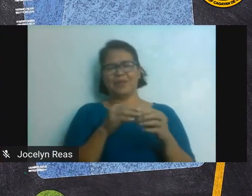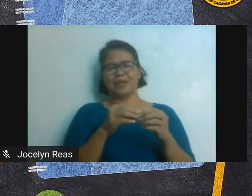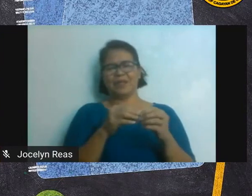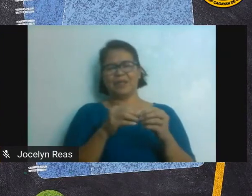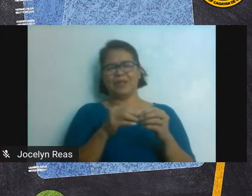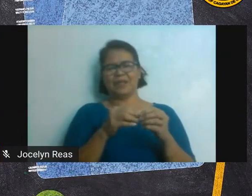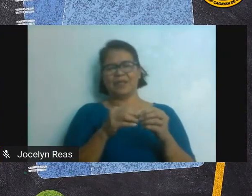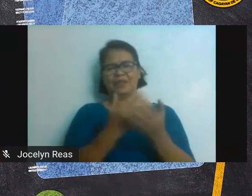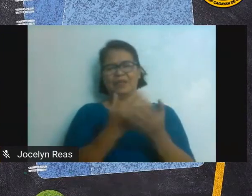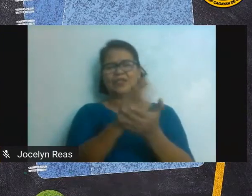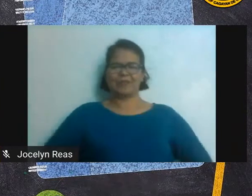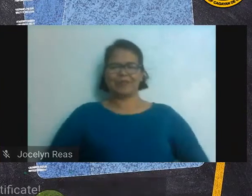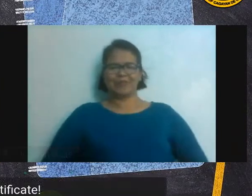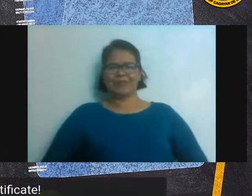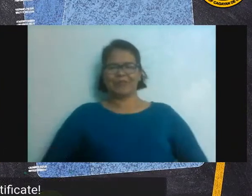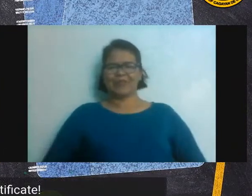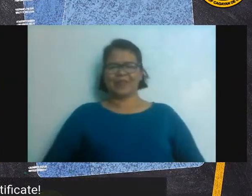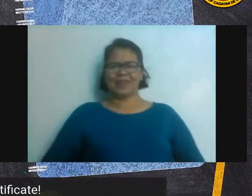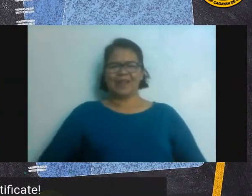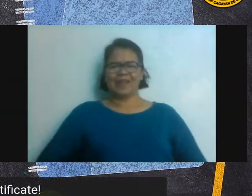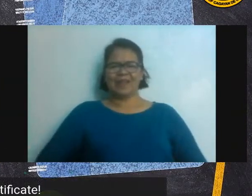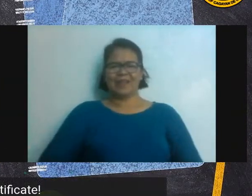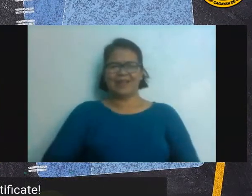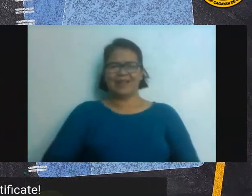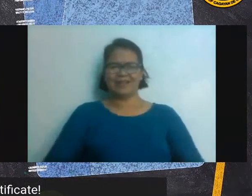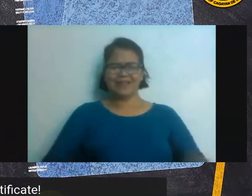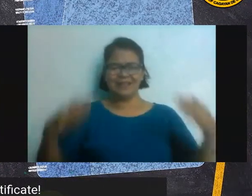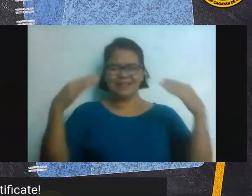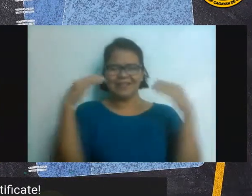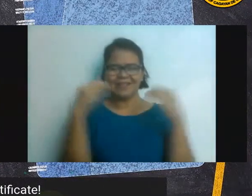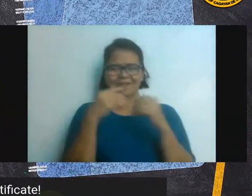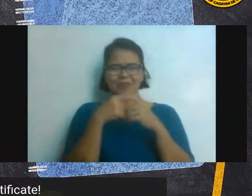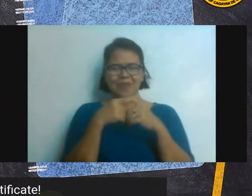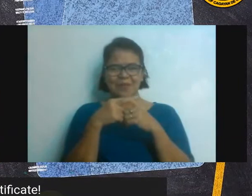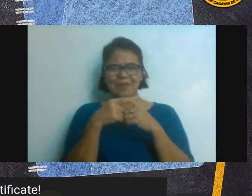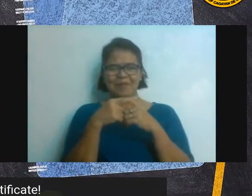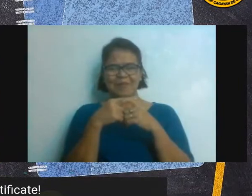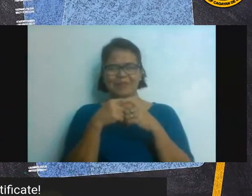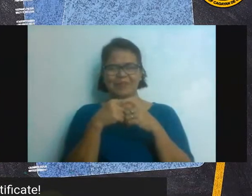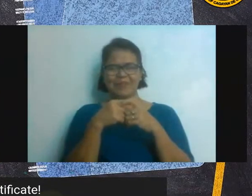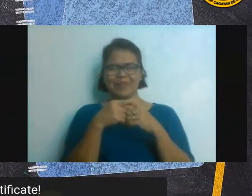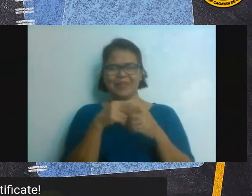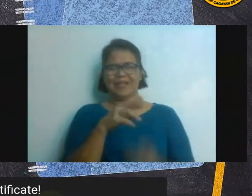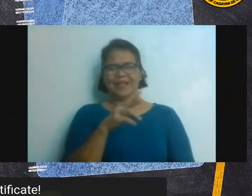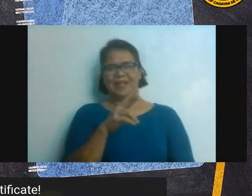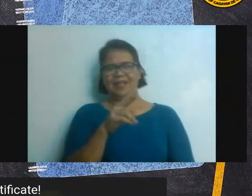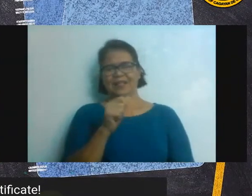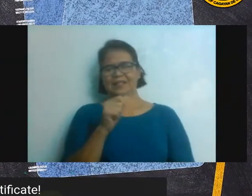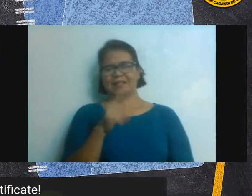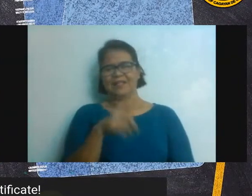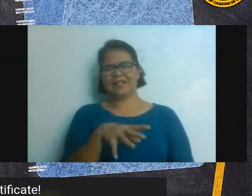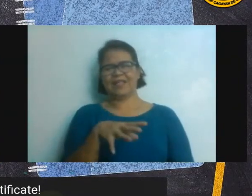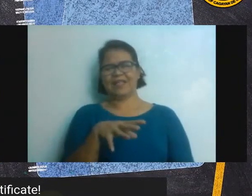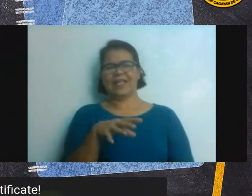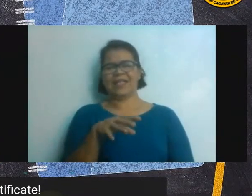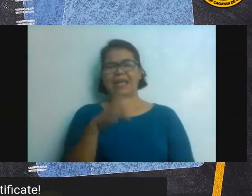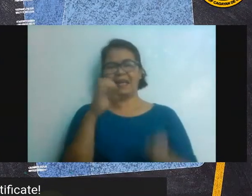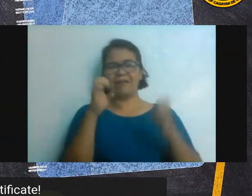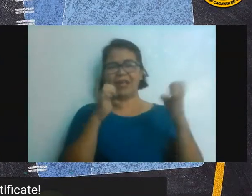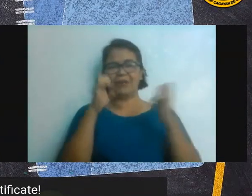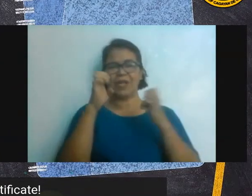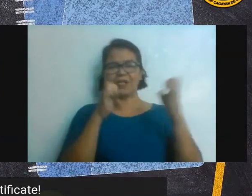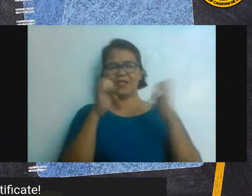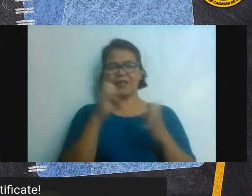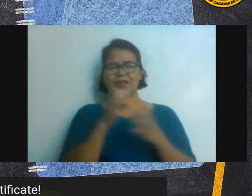think ito na yung iniintay nila. Rate, okay? Rate today's session. Can you see it on screen? Rate